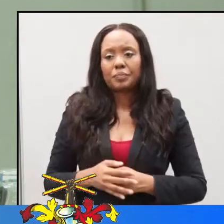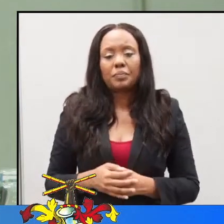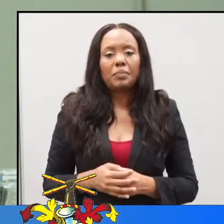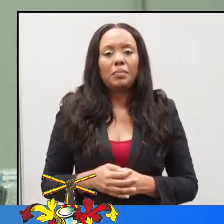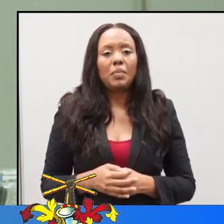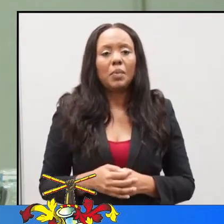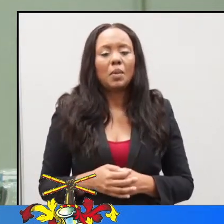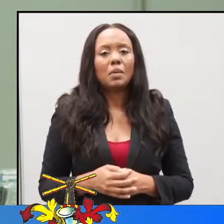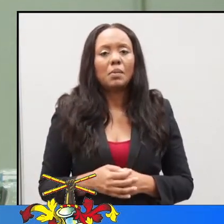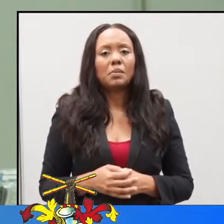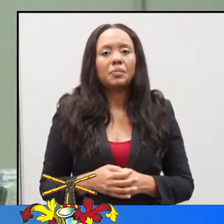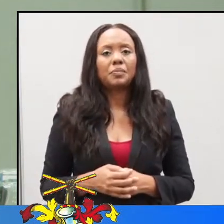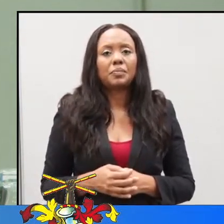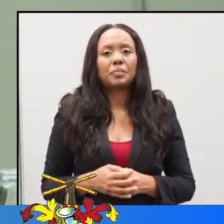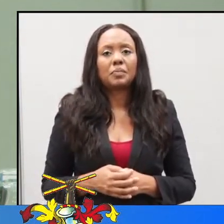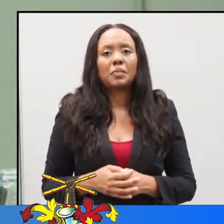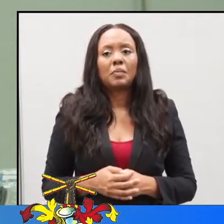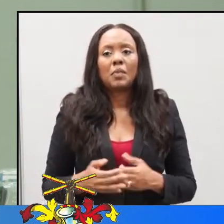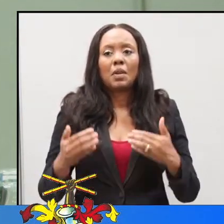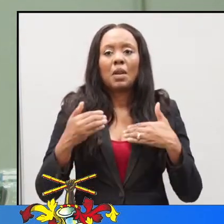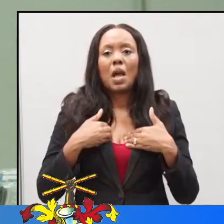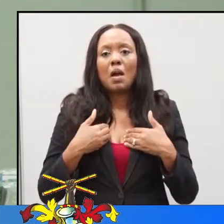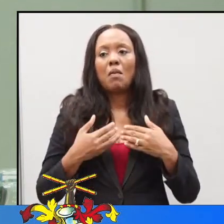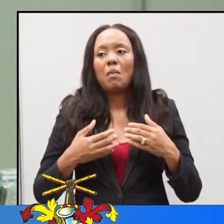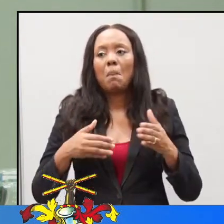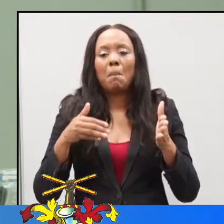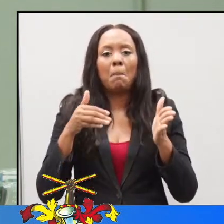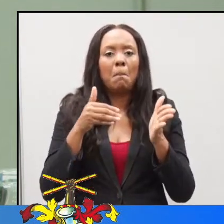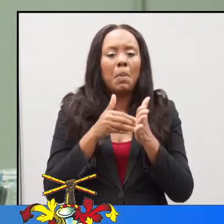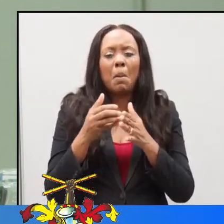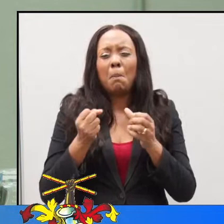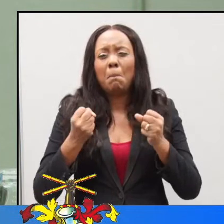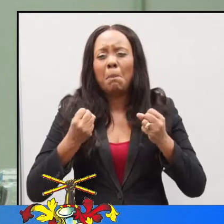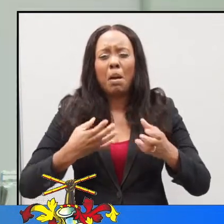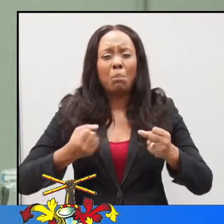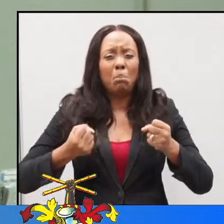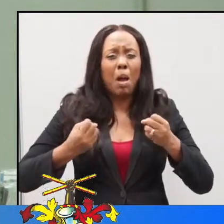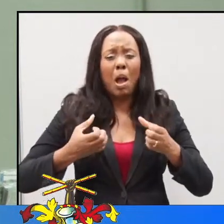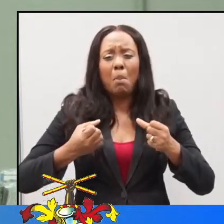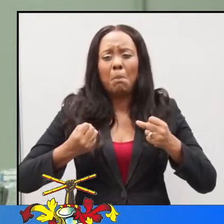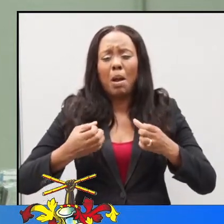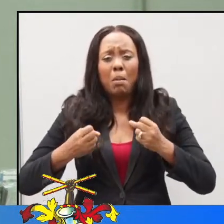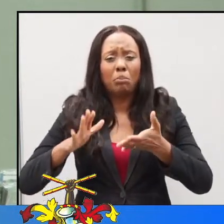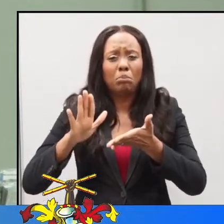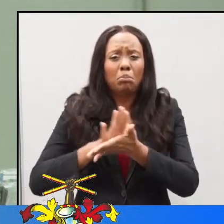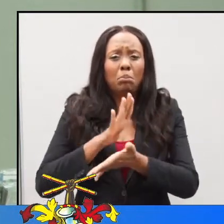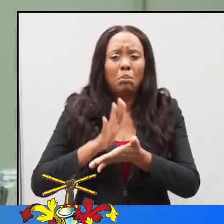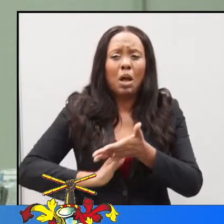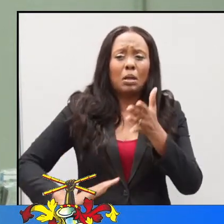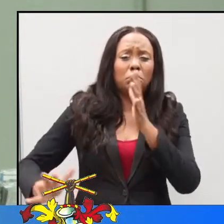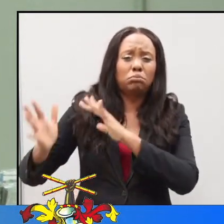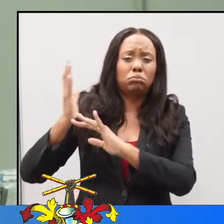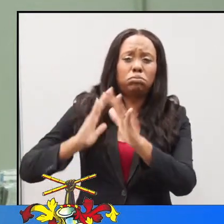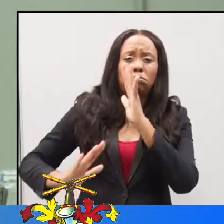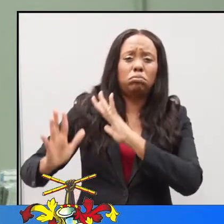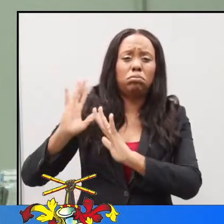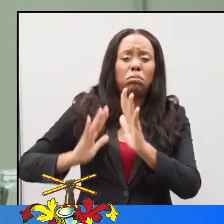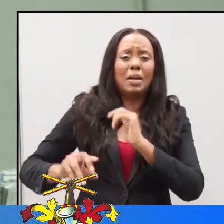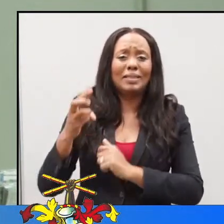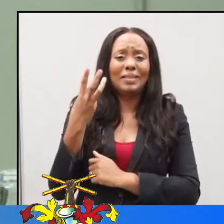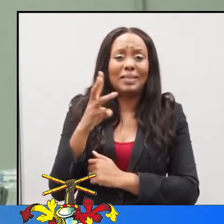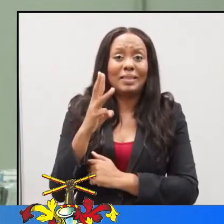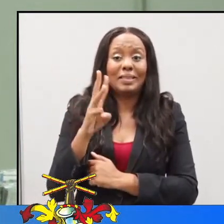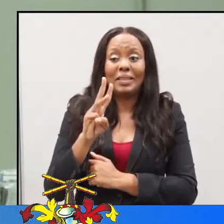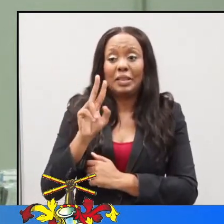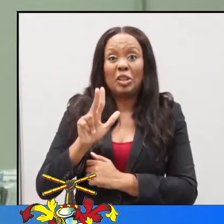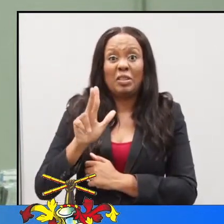holdings millions of pages of these documents, dating as far back as 1635. At the